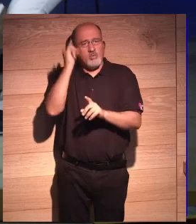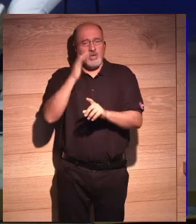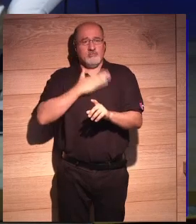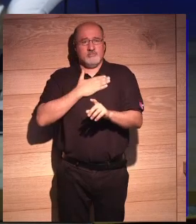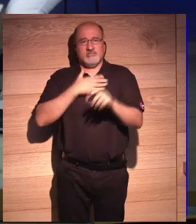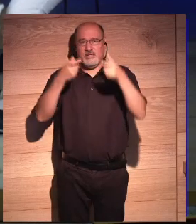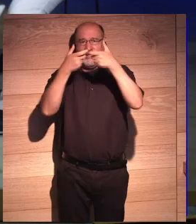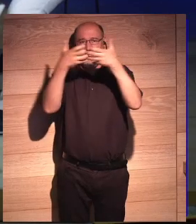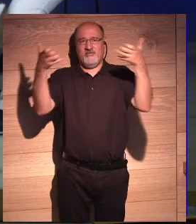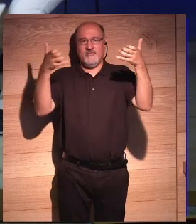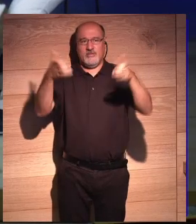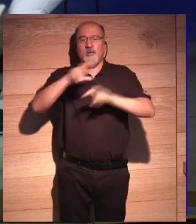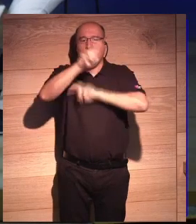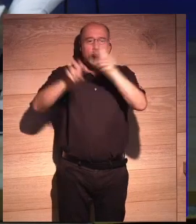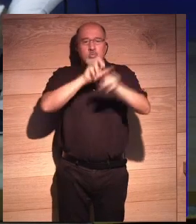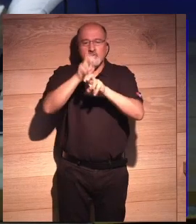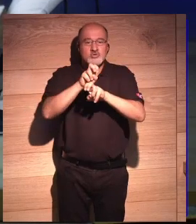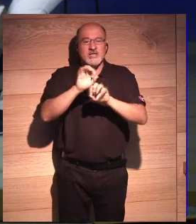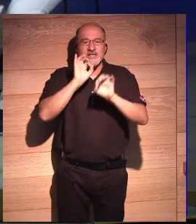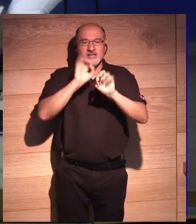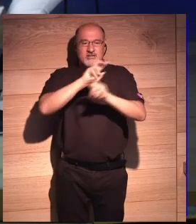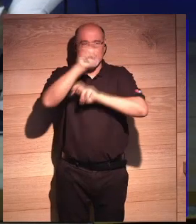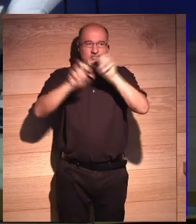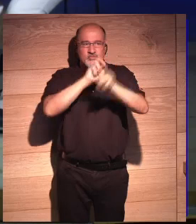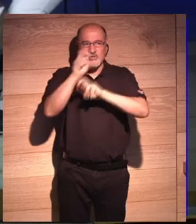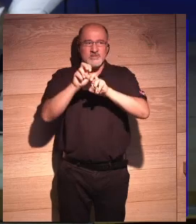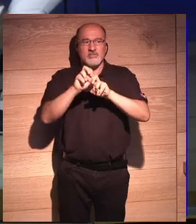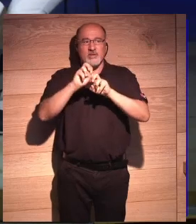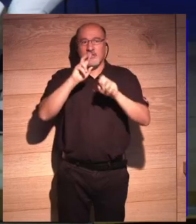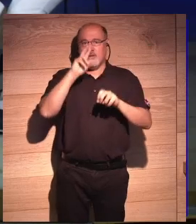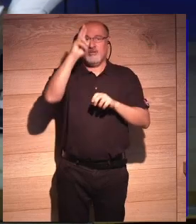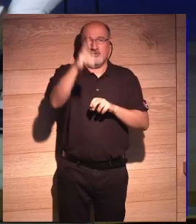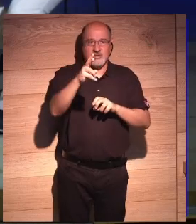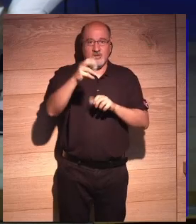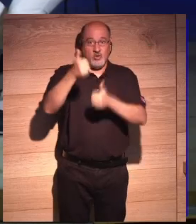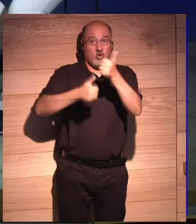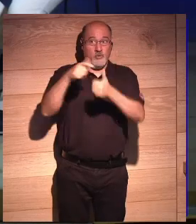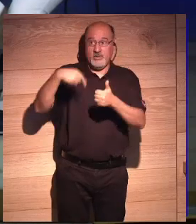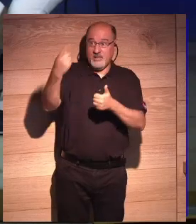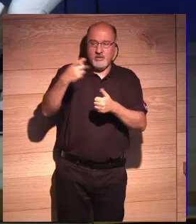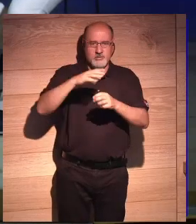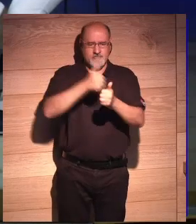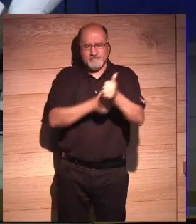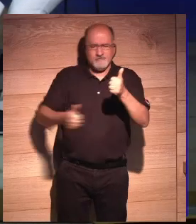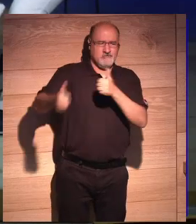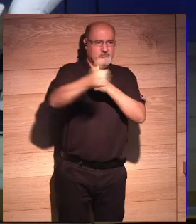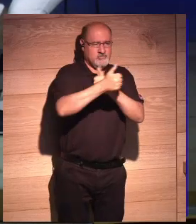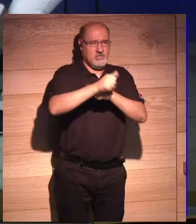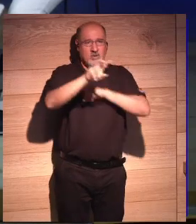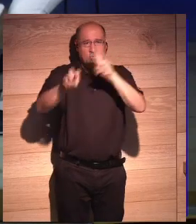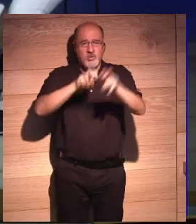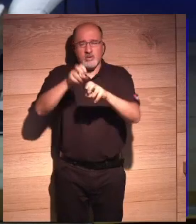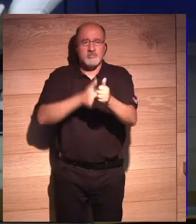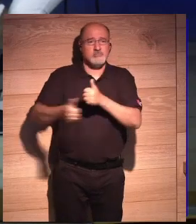target, and that our motto is always looking beyond. We all want to be two years ahead of our competition